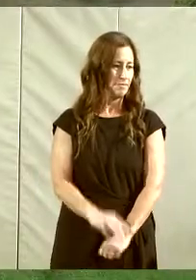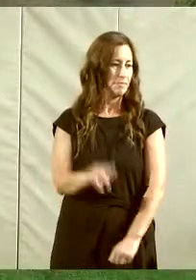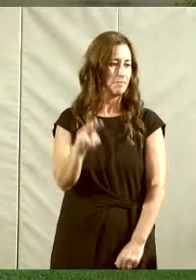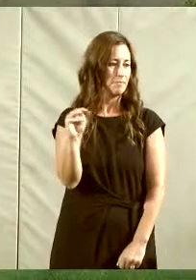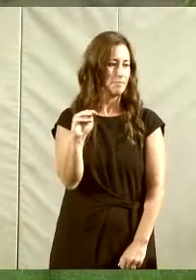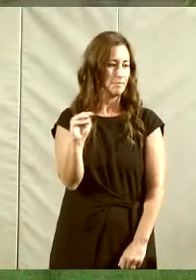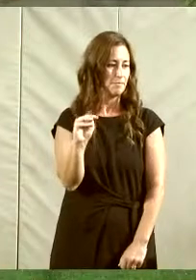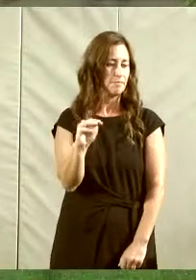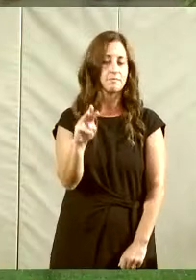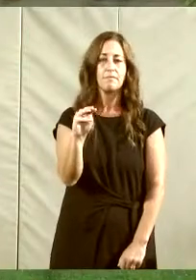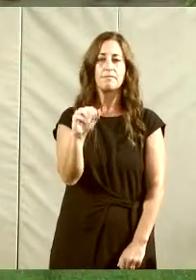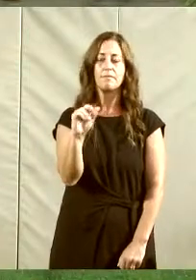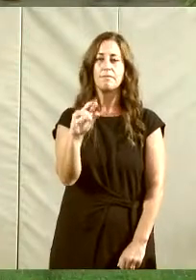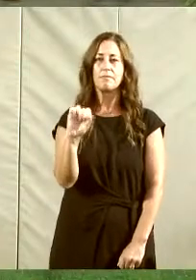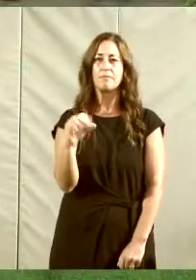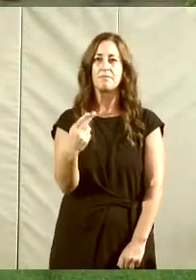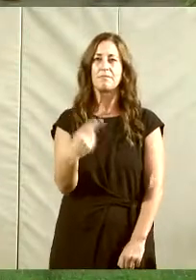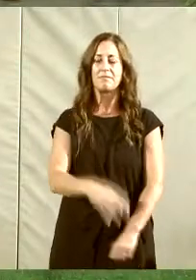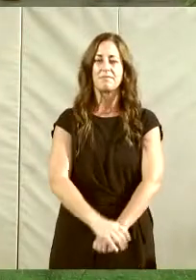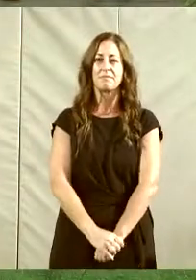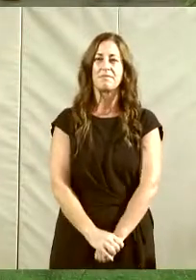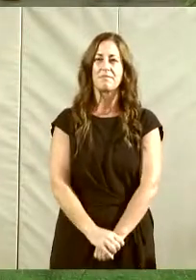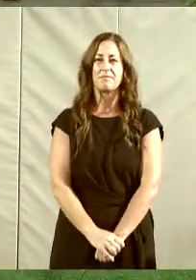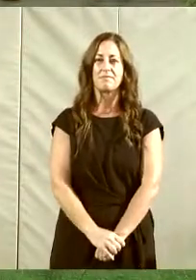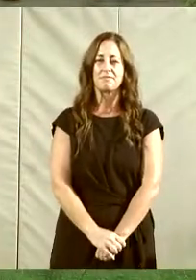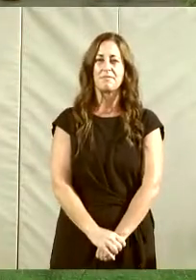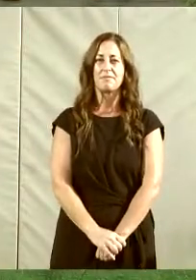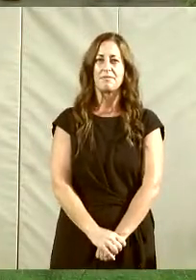Micaiah I. Marsh.